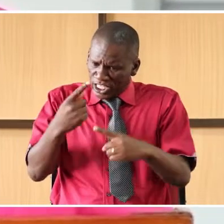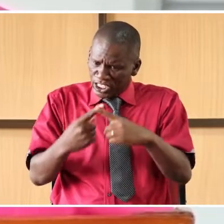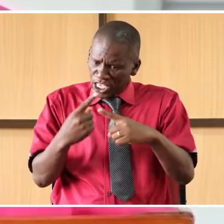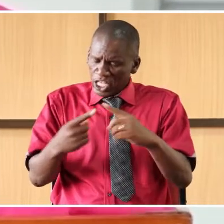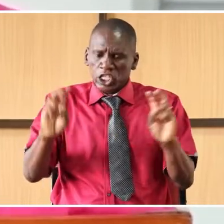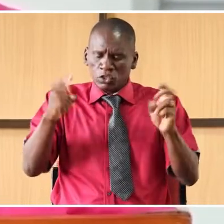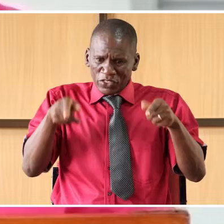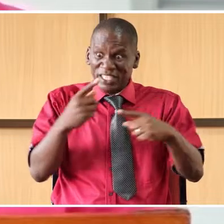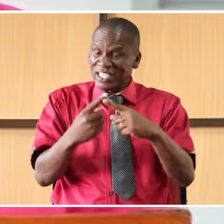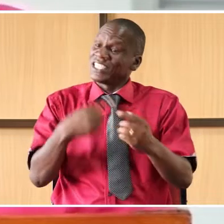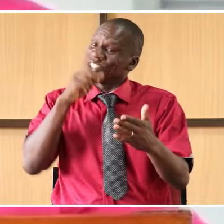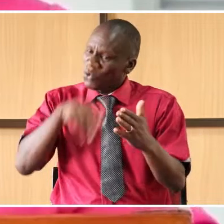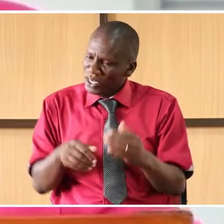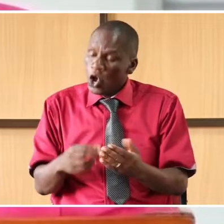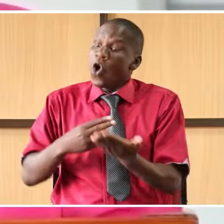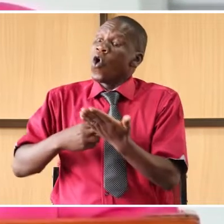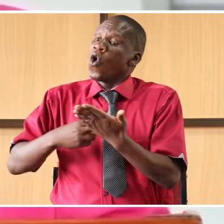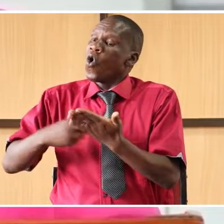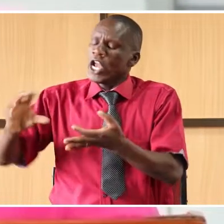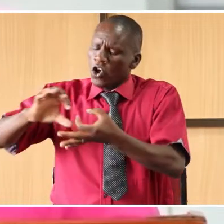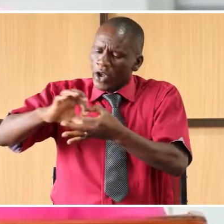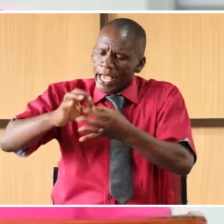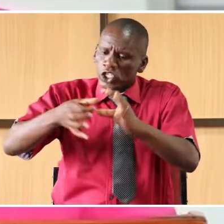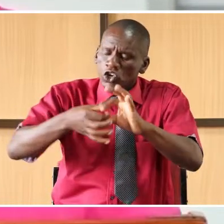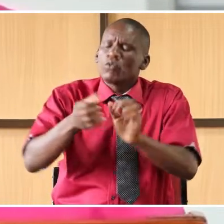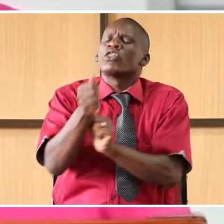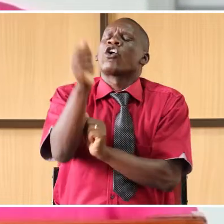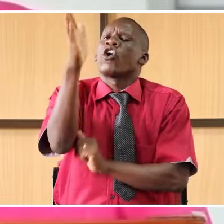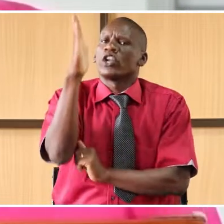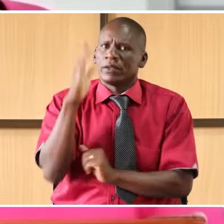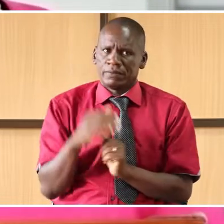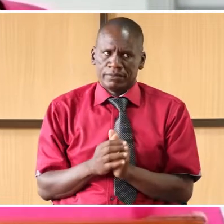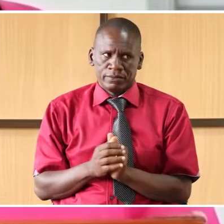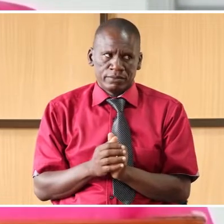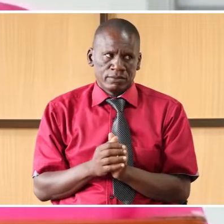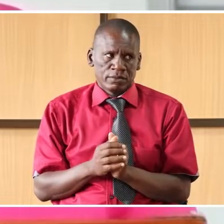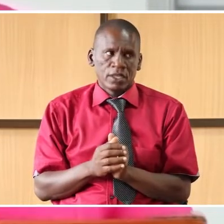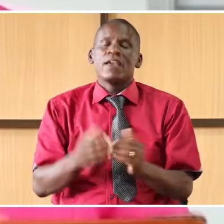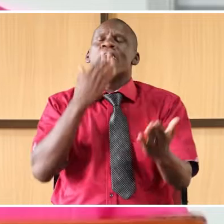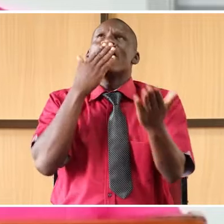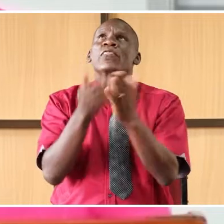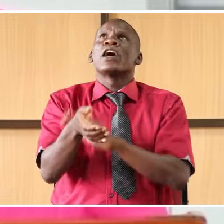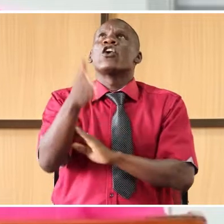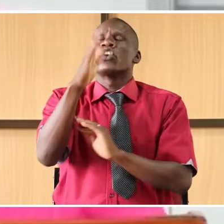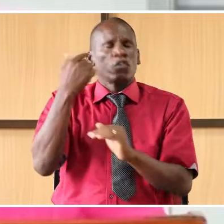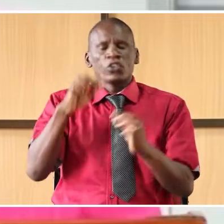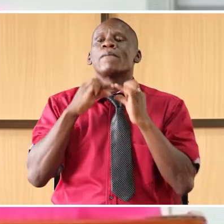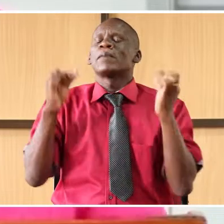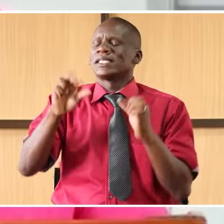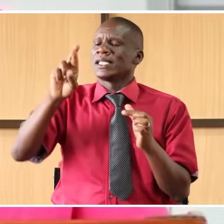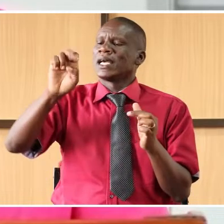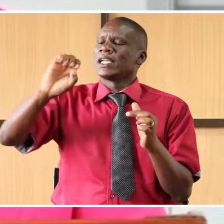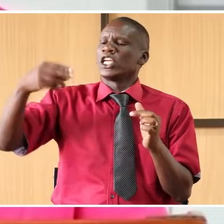year, it says divine connections. And I thank God for Rachel. Thank you for